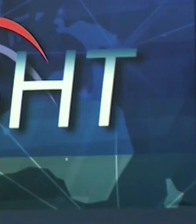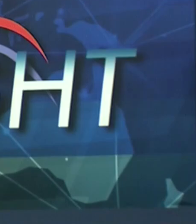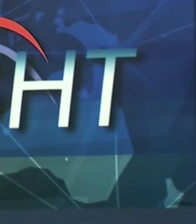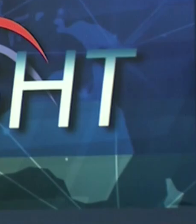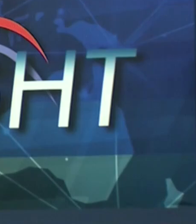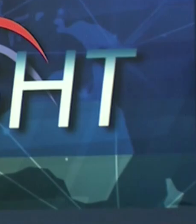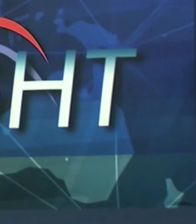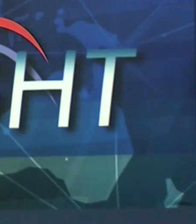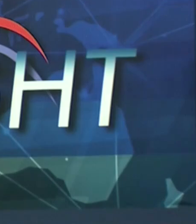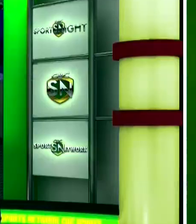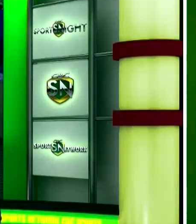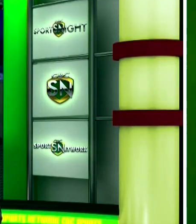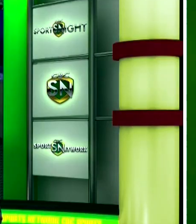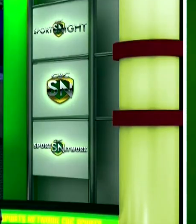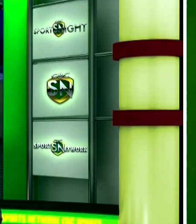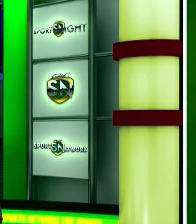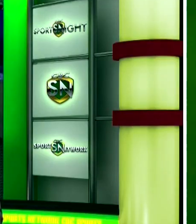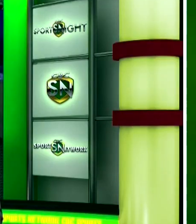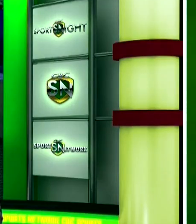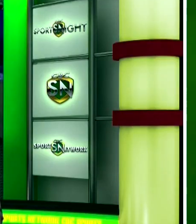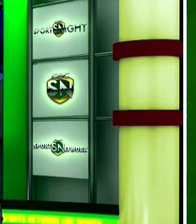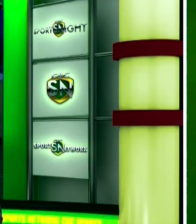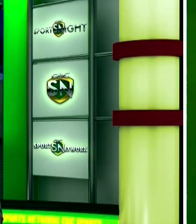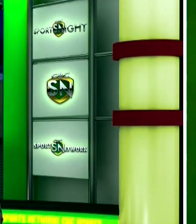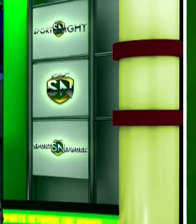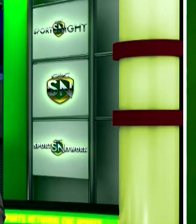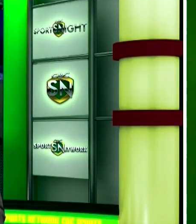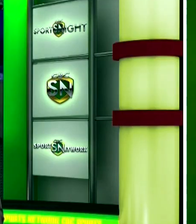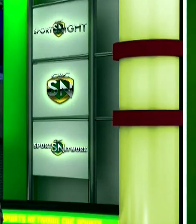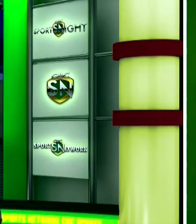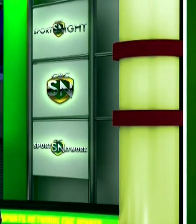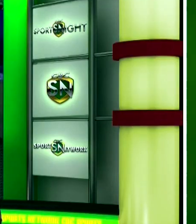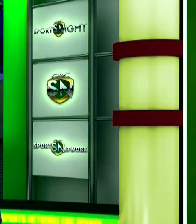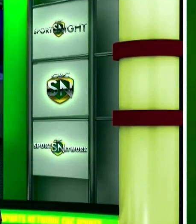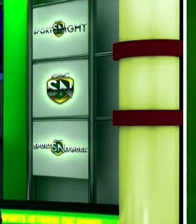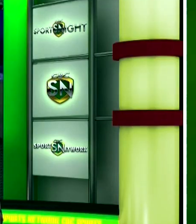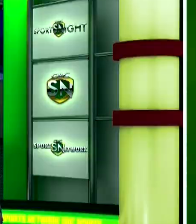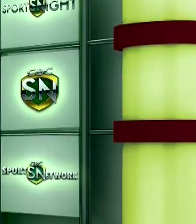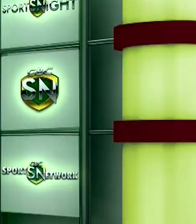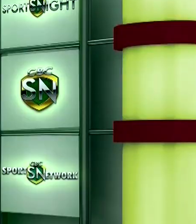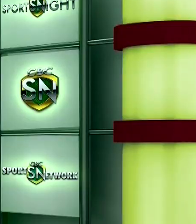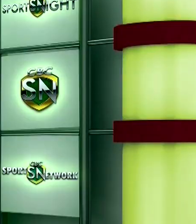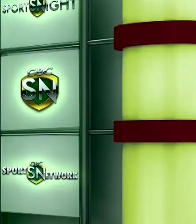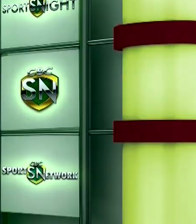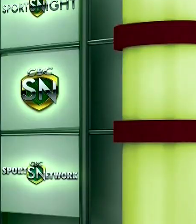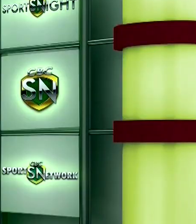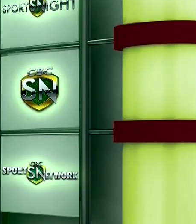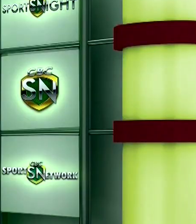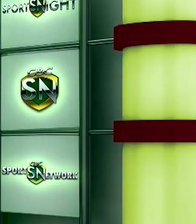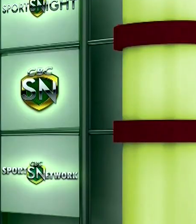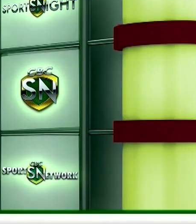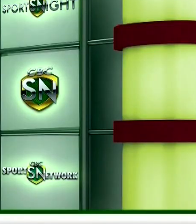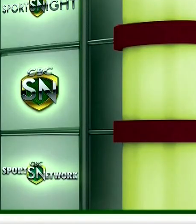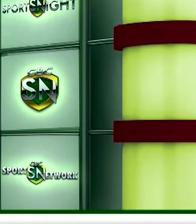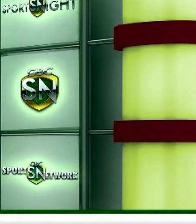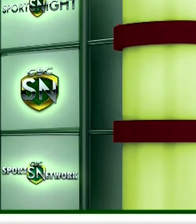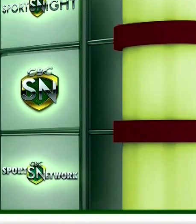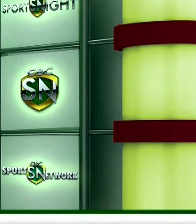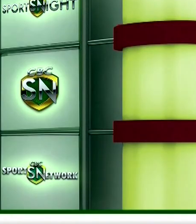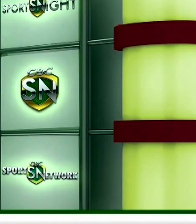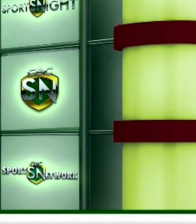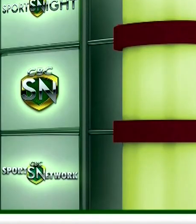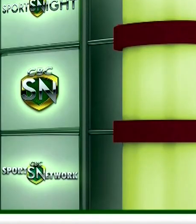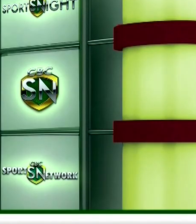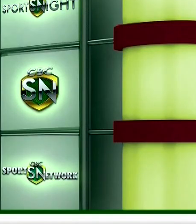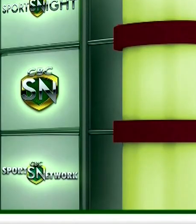Sports time now. We head over to the sports studio and say a very good evening to Sean Green. Well, good evening to you, Shane, and good evening to you. Well, the polished half century